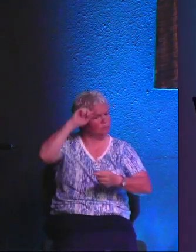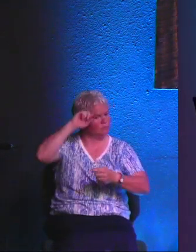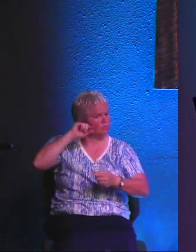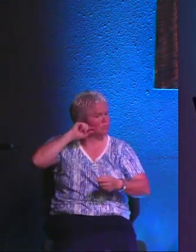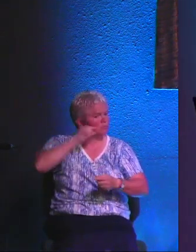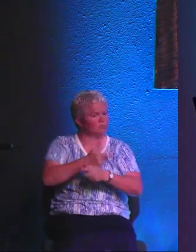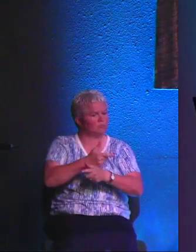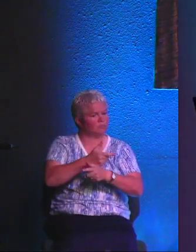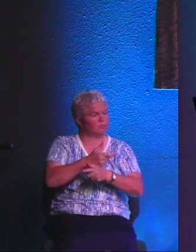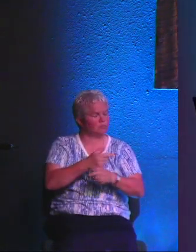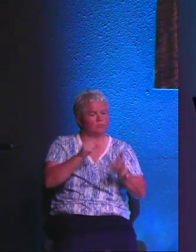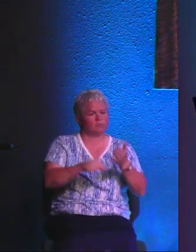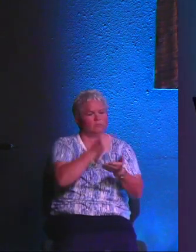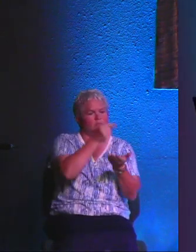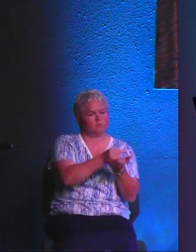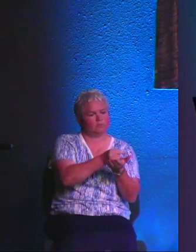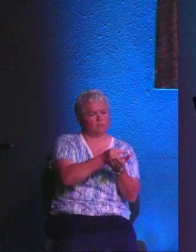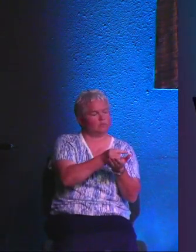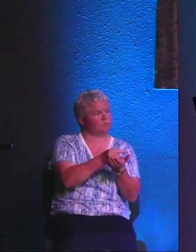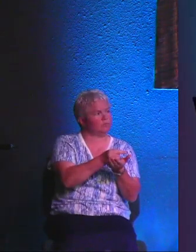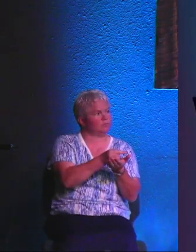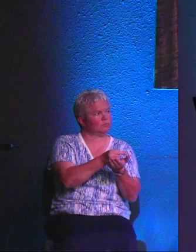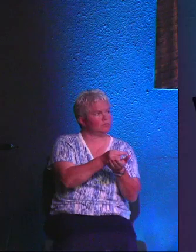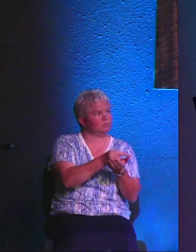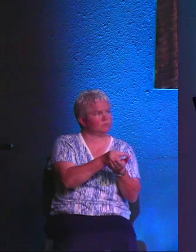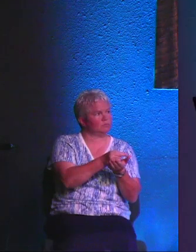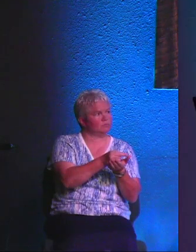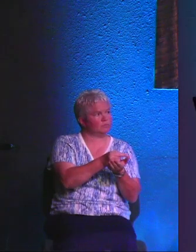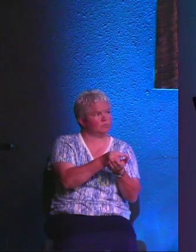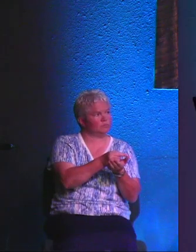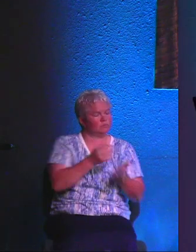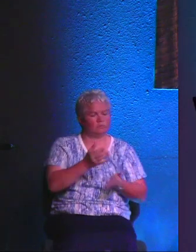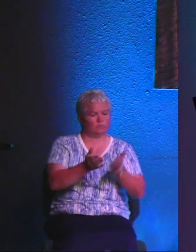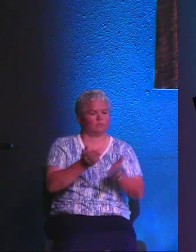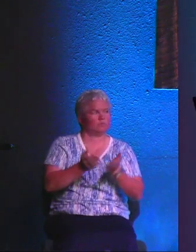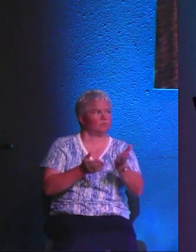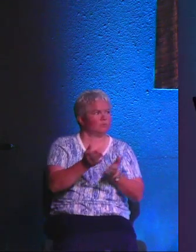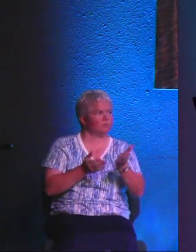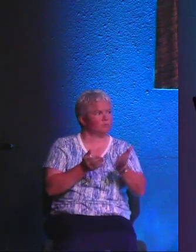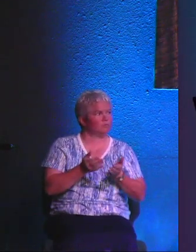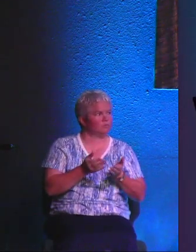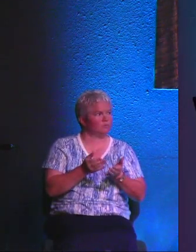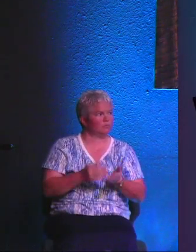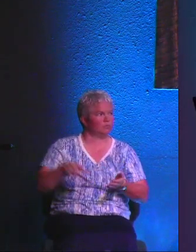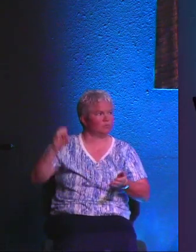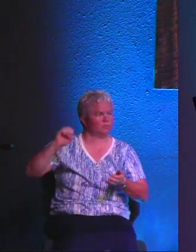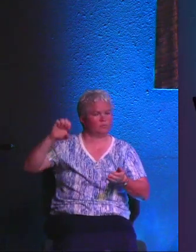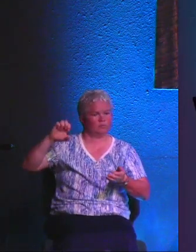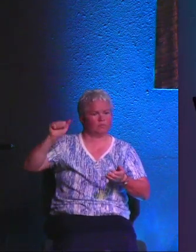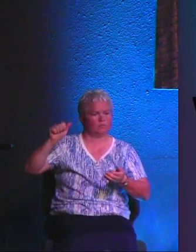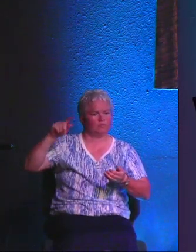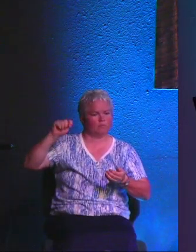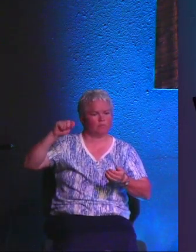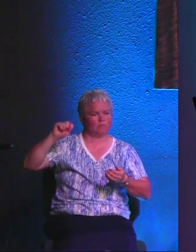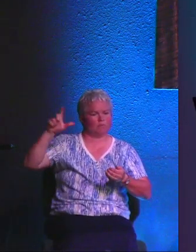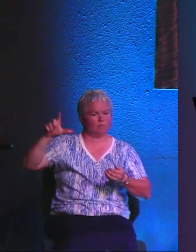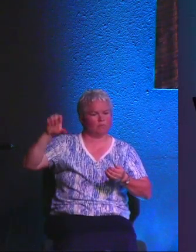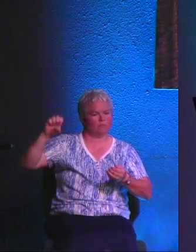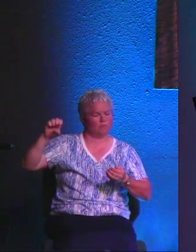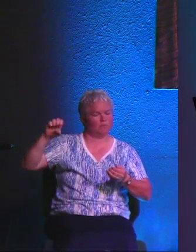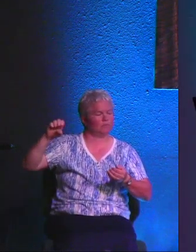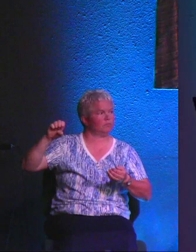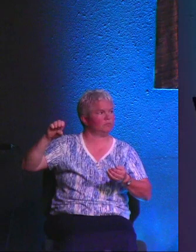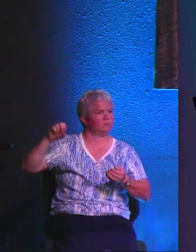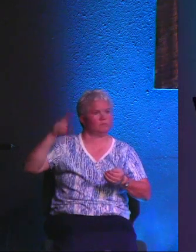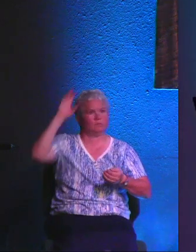sister, who is a graduate of our program, and now both of them are serving in Absolute Ministries over in Seattle. After